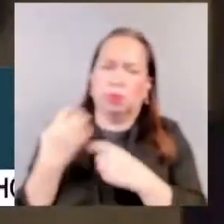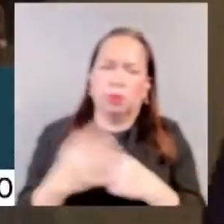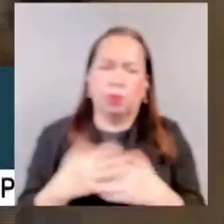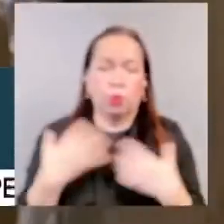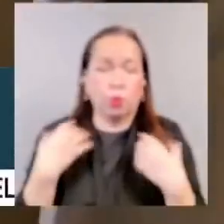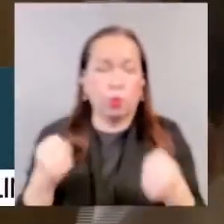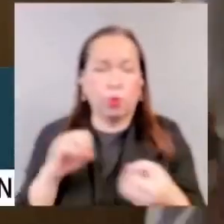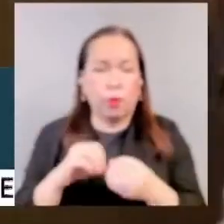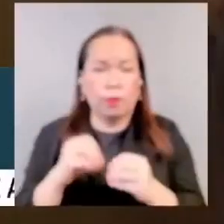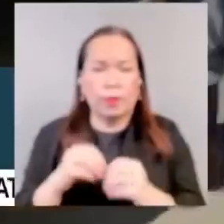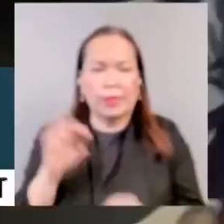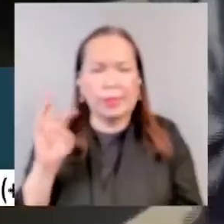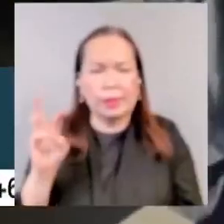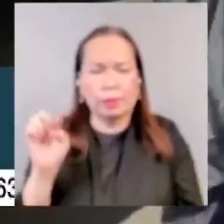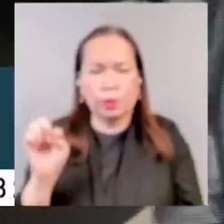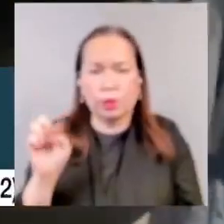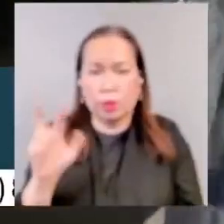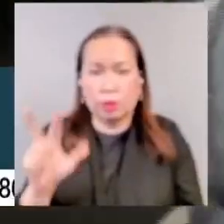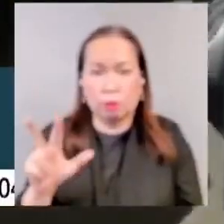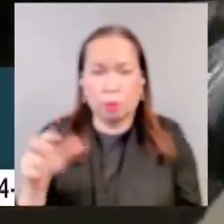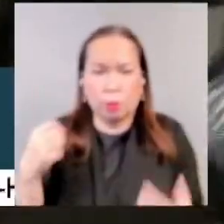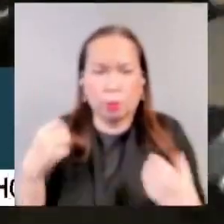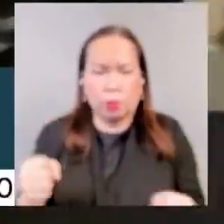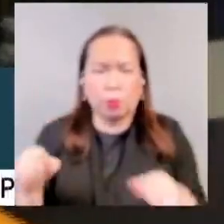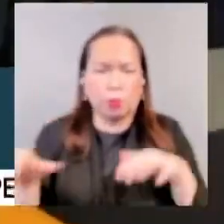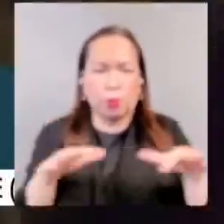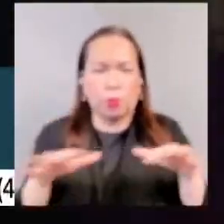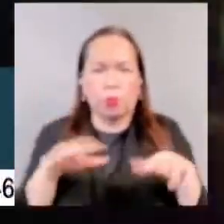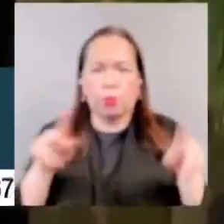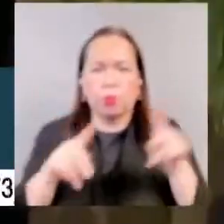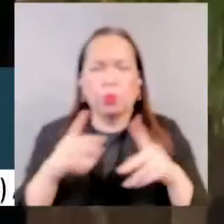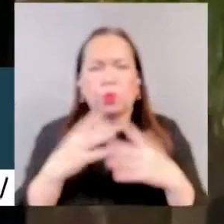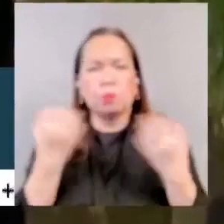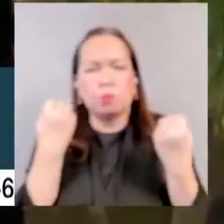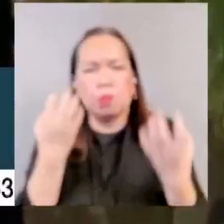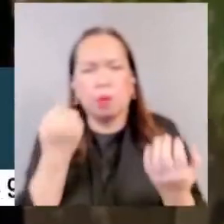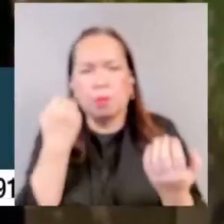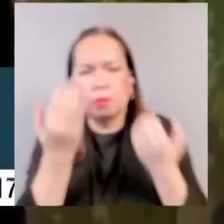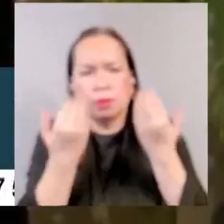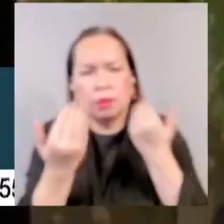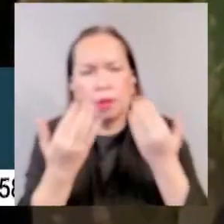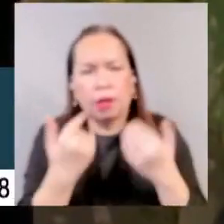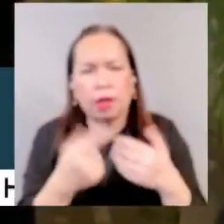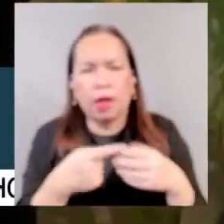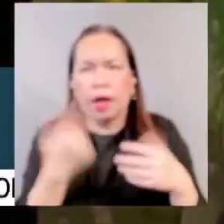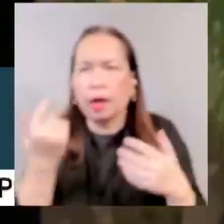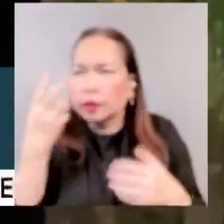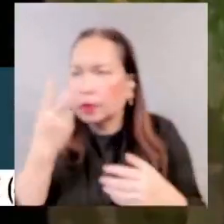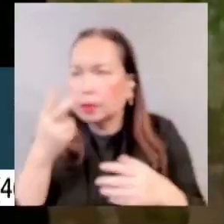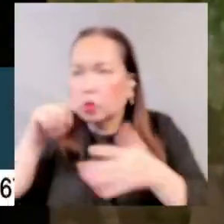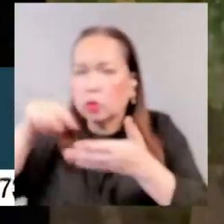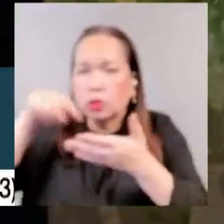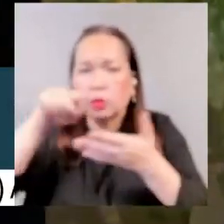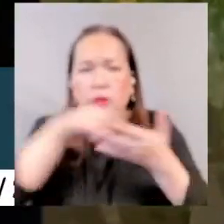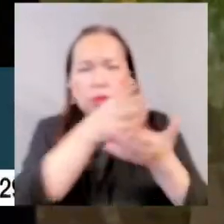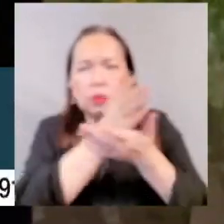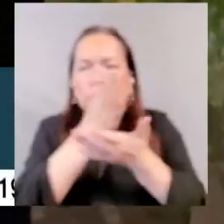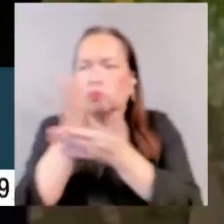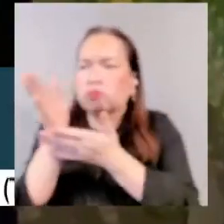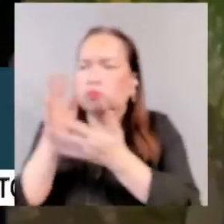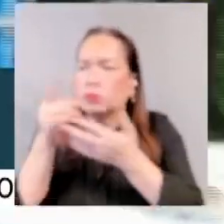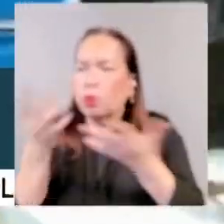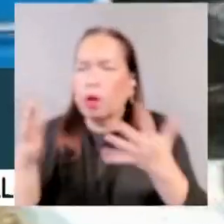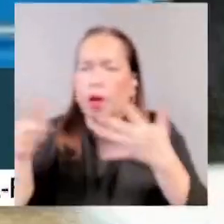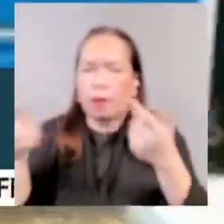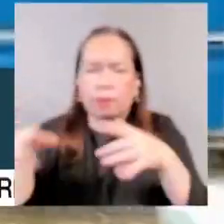magnitude 6.3. Officials expect the death toll to rise as they assess the damage in remote parts of the country. More than